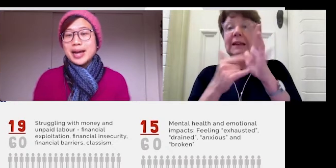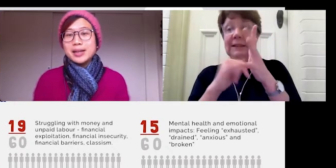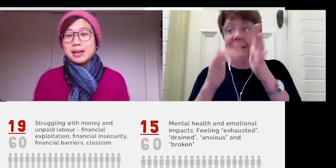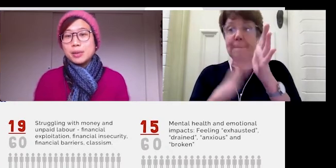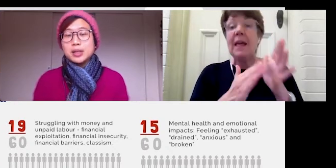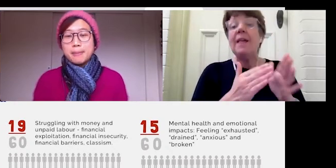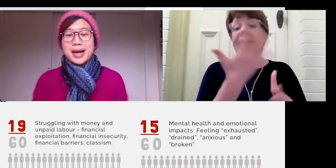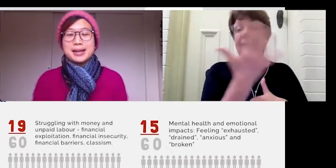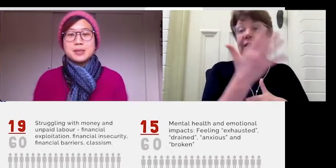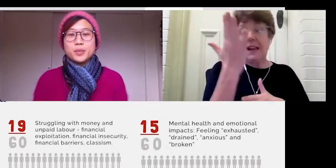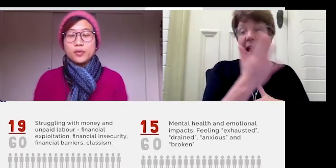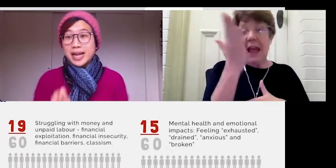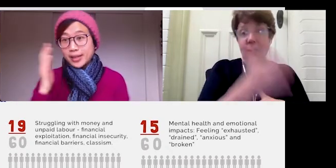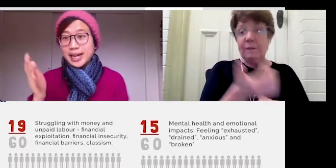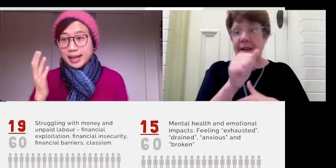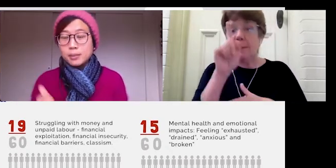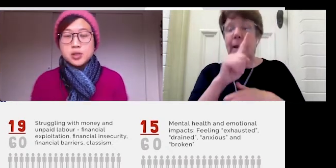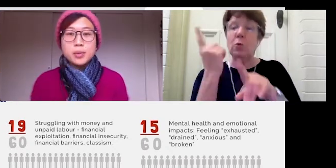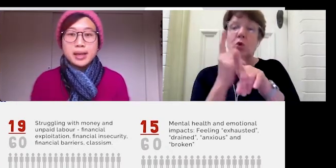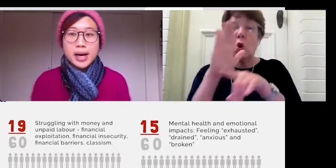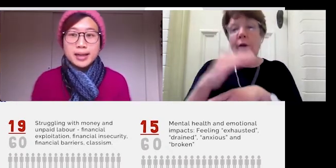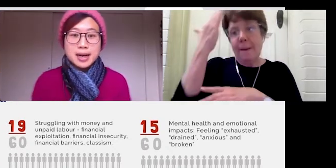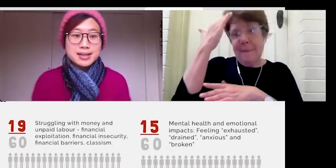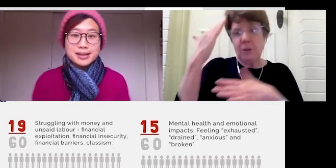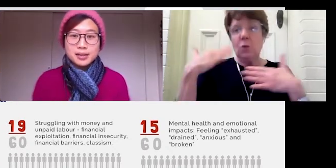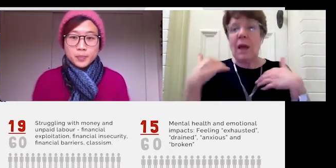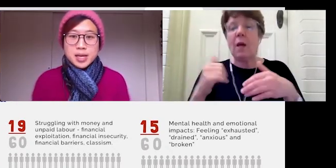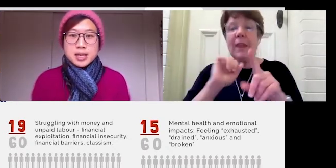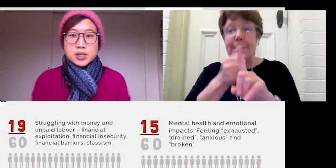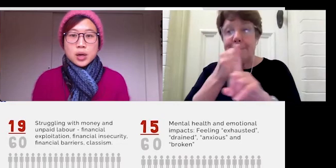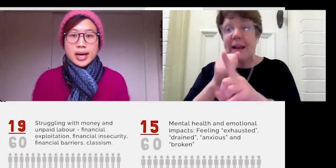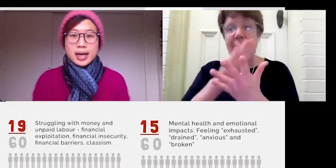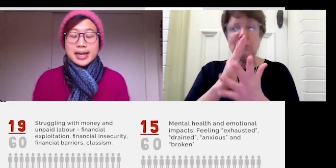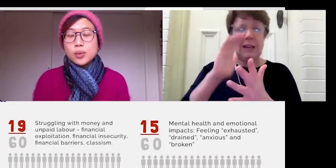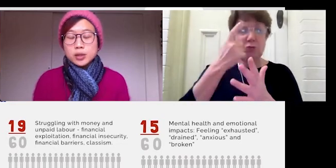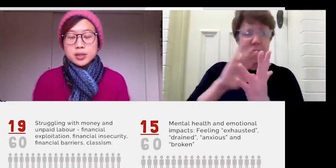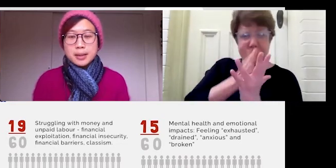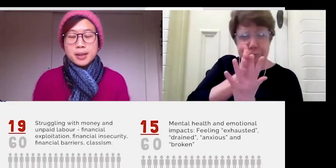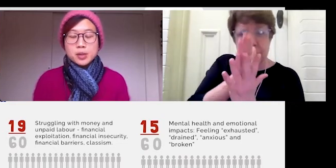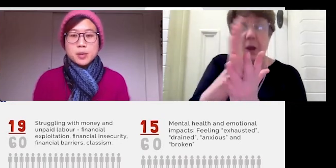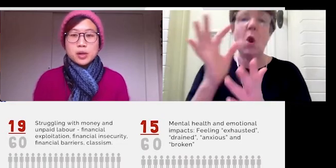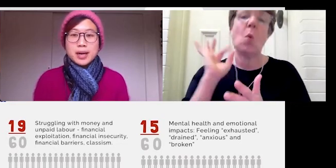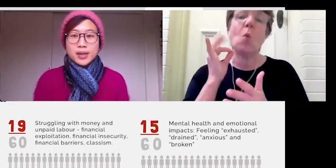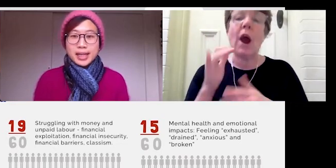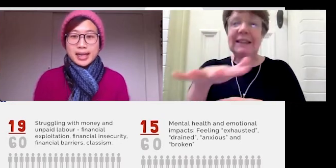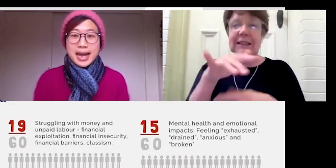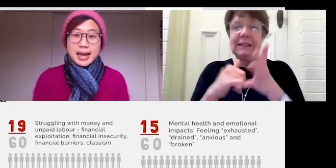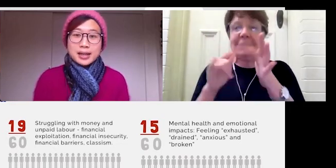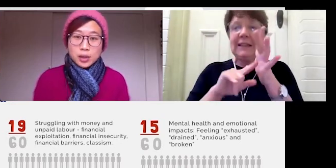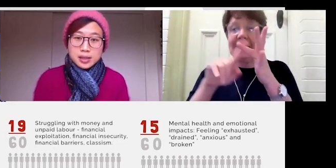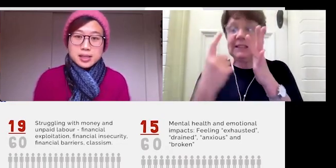mental health and emotional impacts of navigating a predominantly white art sector. So, and I quote, people spoke about